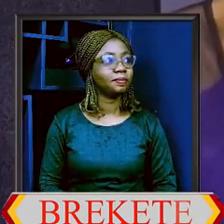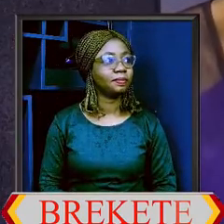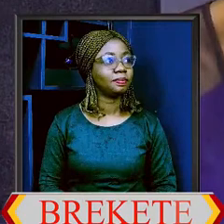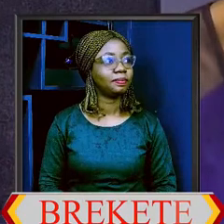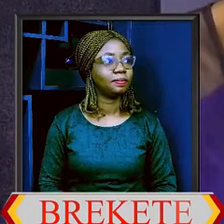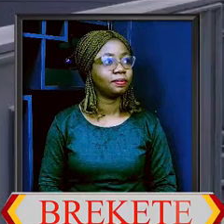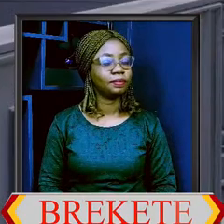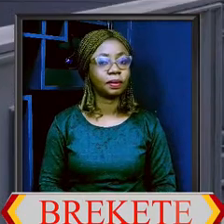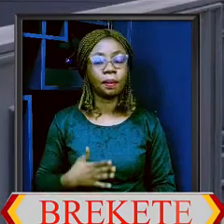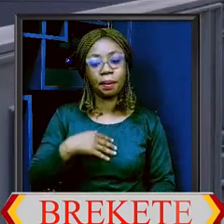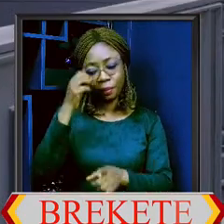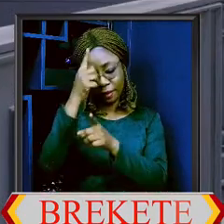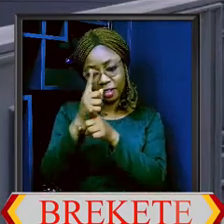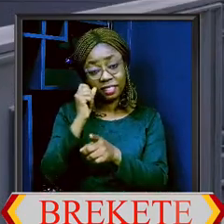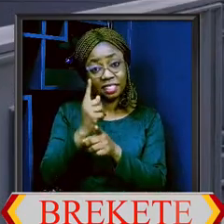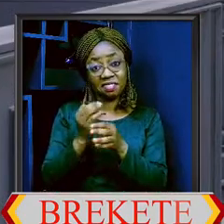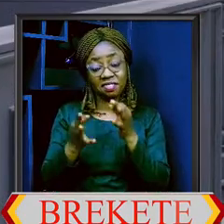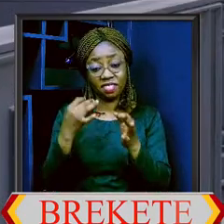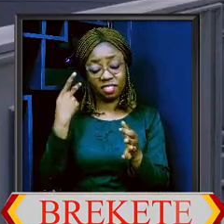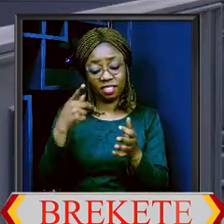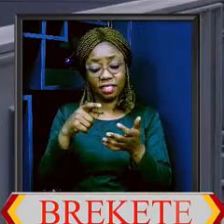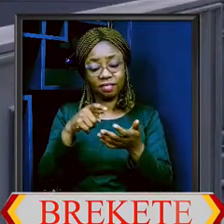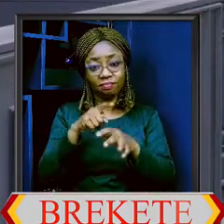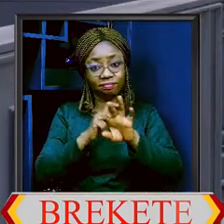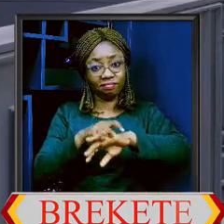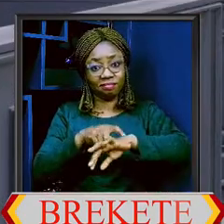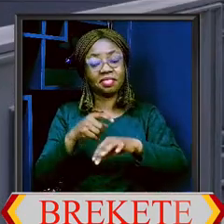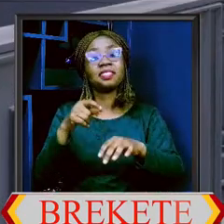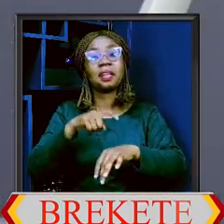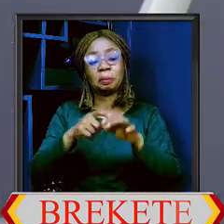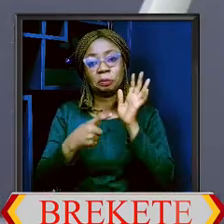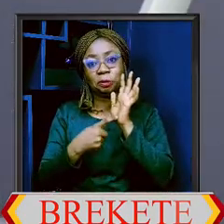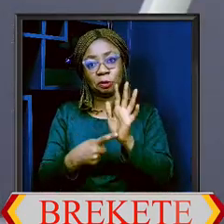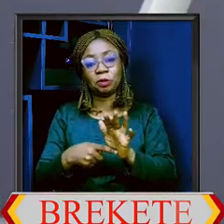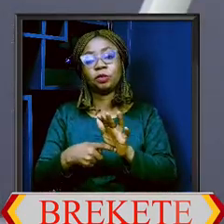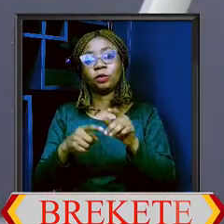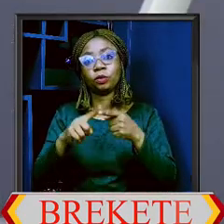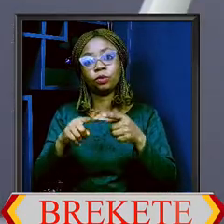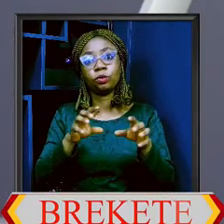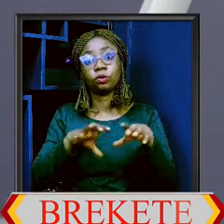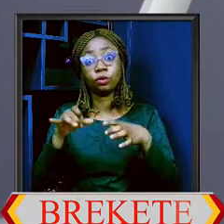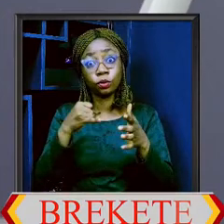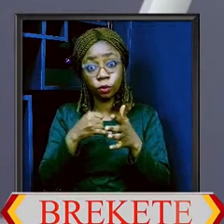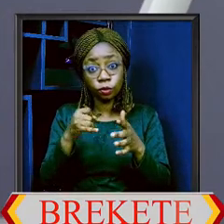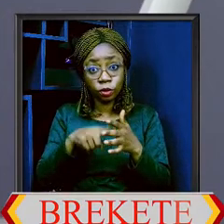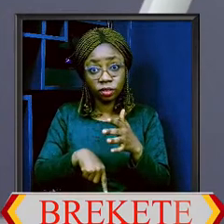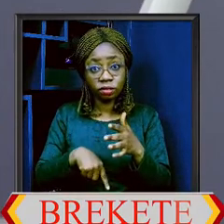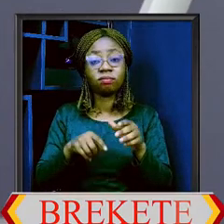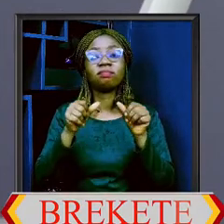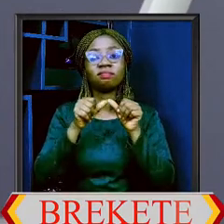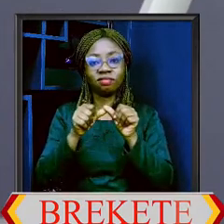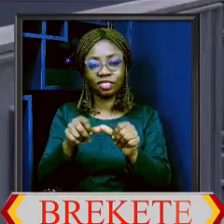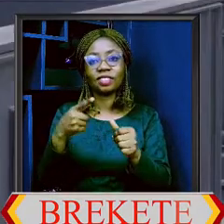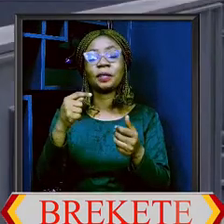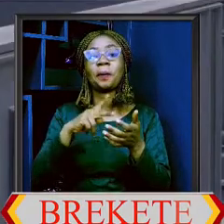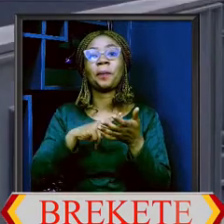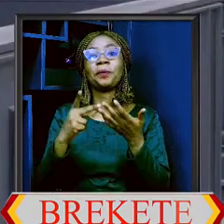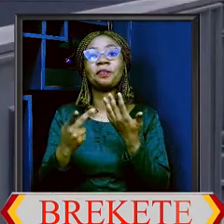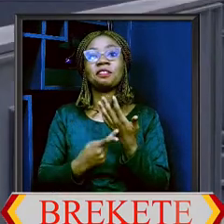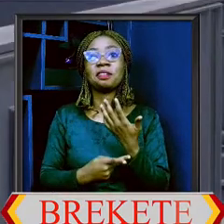not my brothers my sisters they give us sign sign to do sign make we continue to go these three